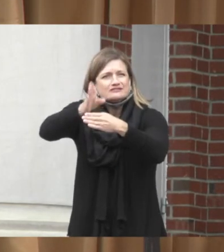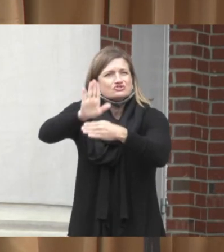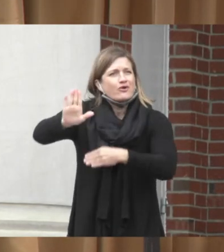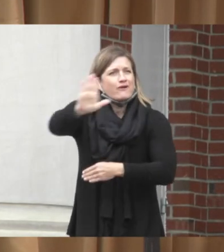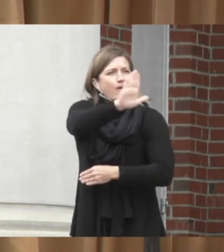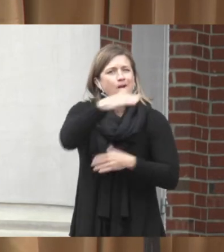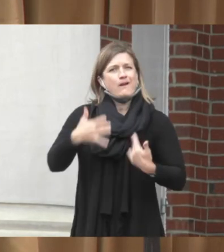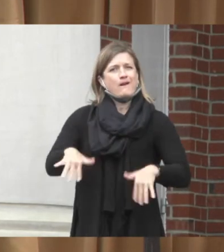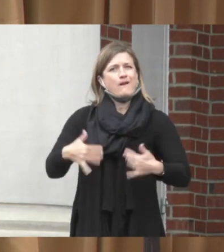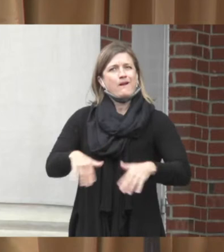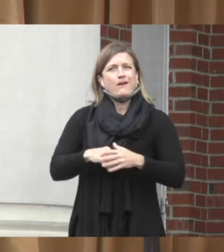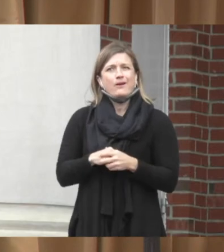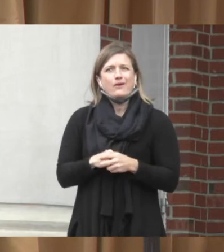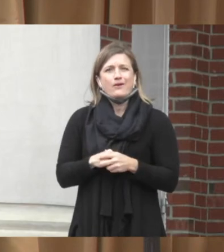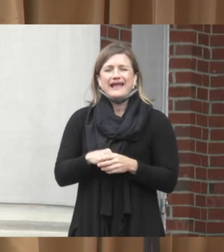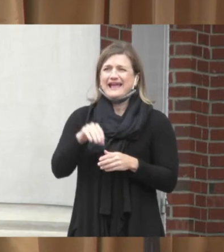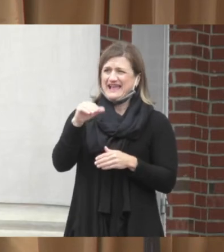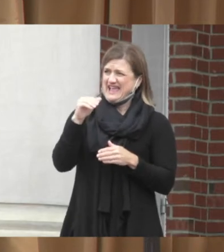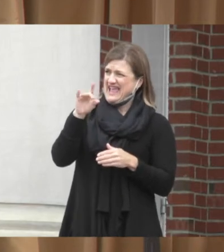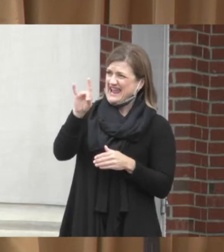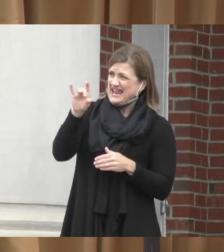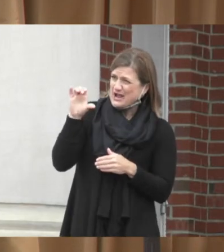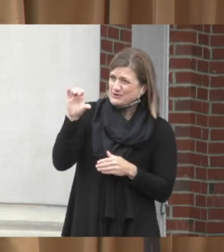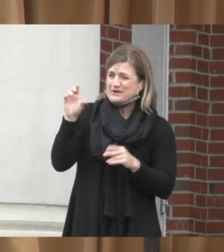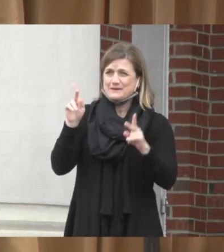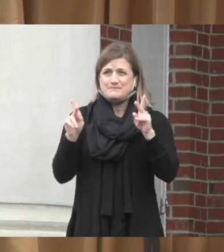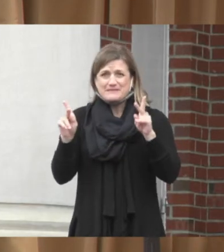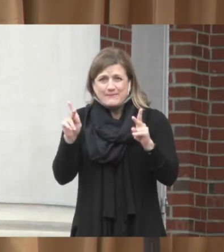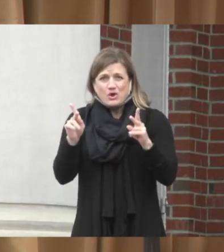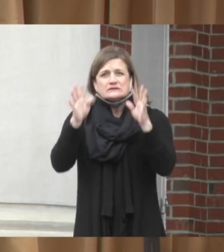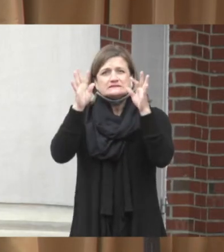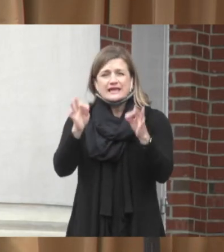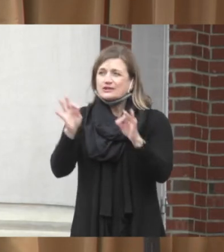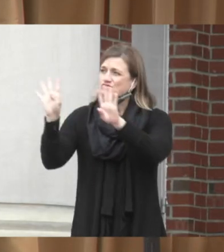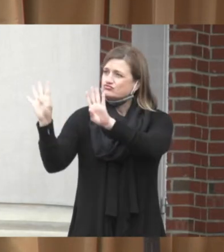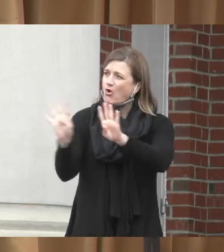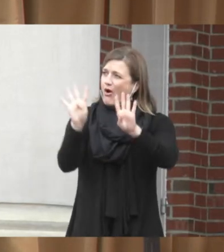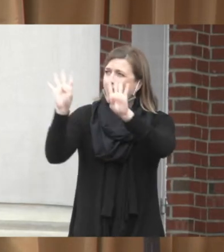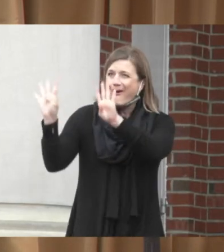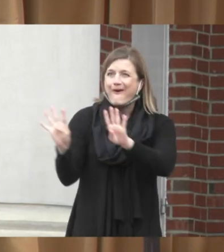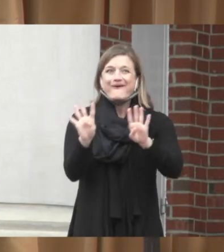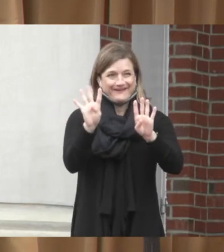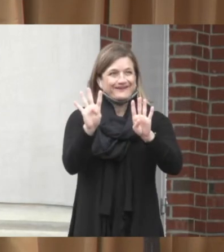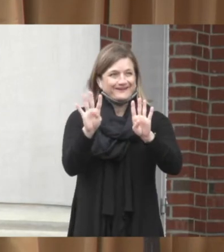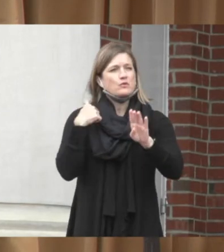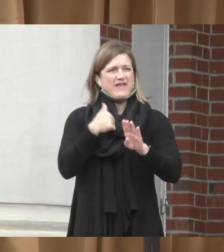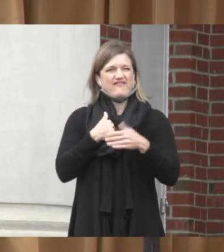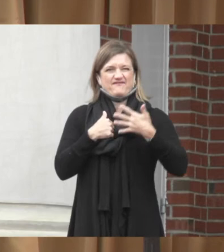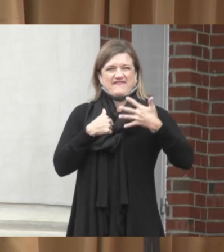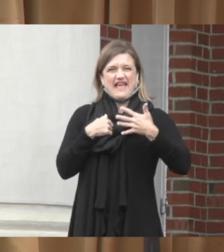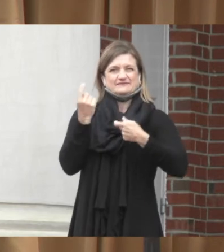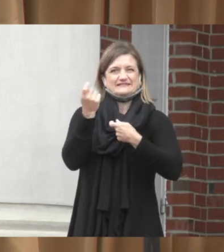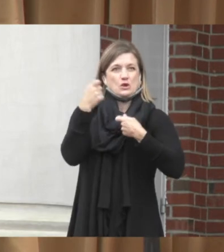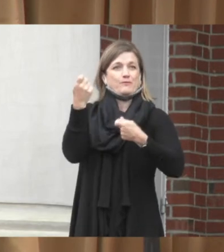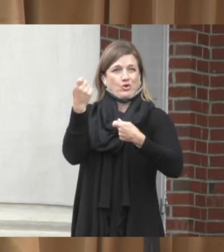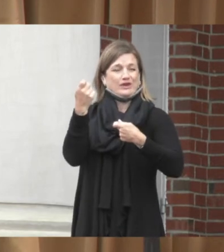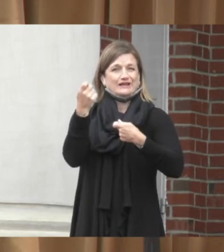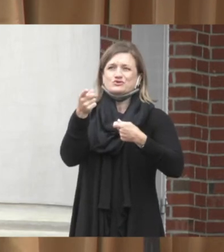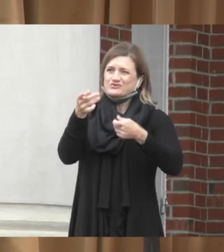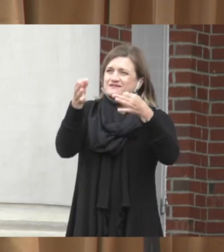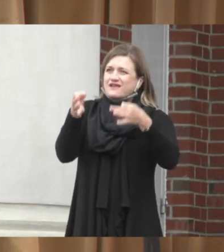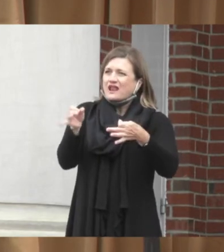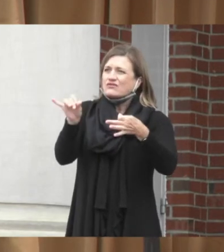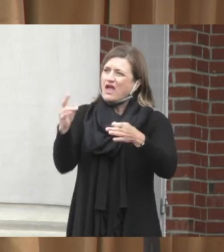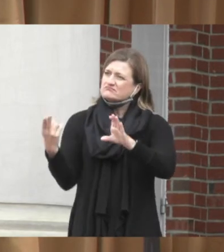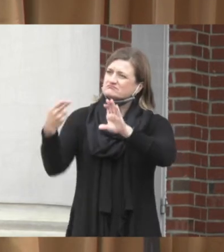absolutely. Nearly 800 plus of you have chosen to walk in one of our five historic outdoor graduation ceremonies. It truly